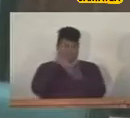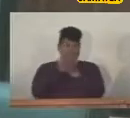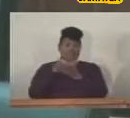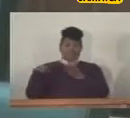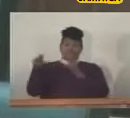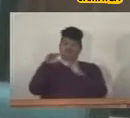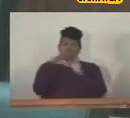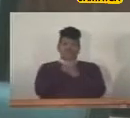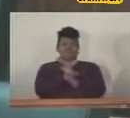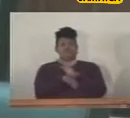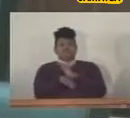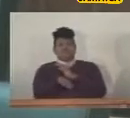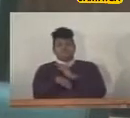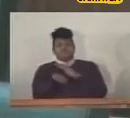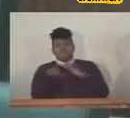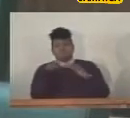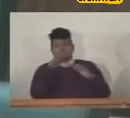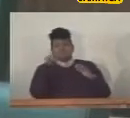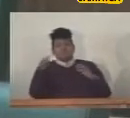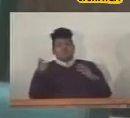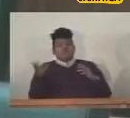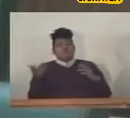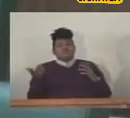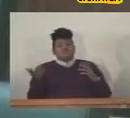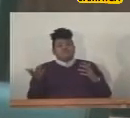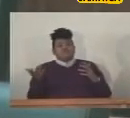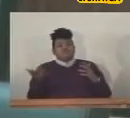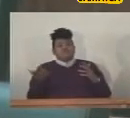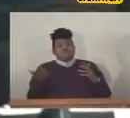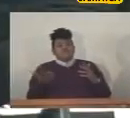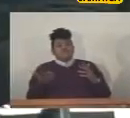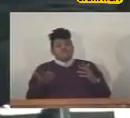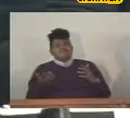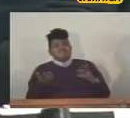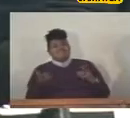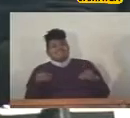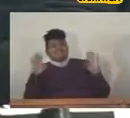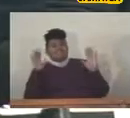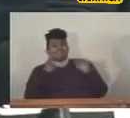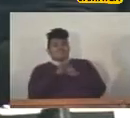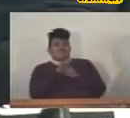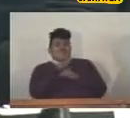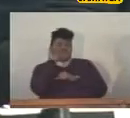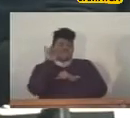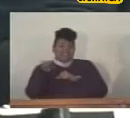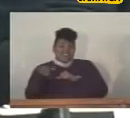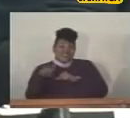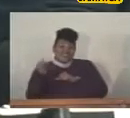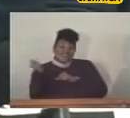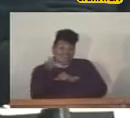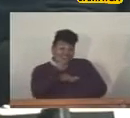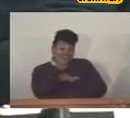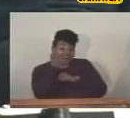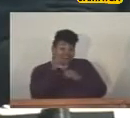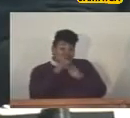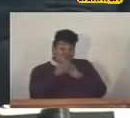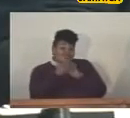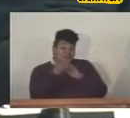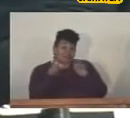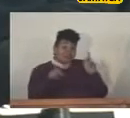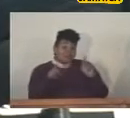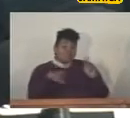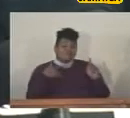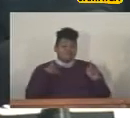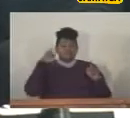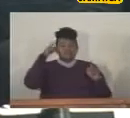pay enough for this tax on all other Jamaicans, and the price of this fear is our peace of